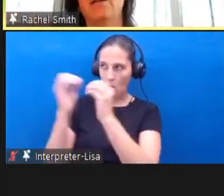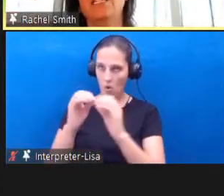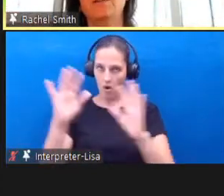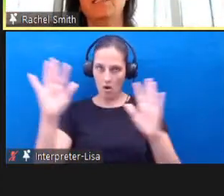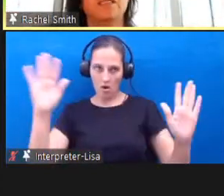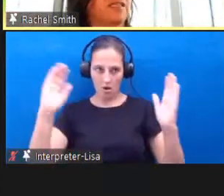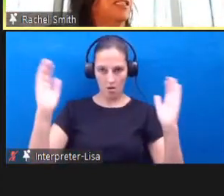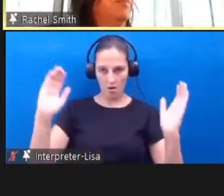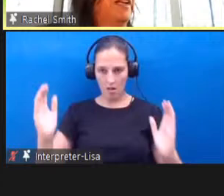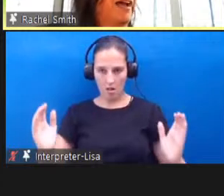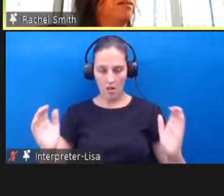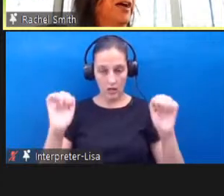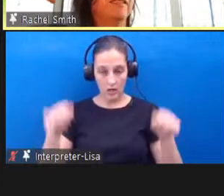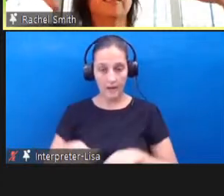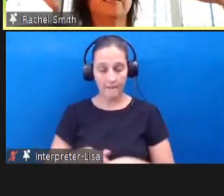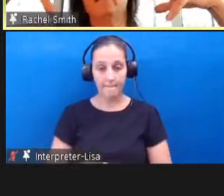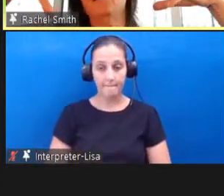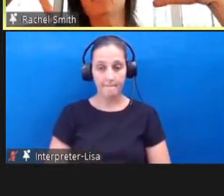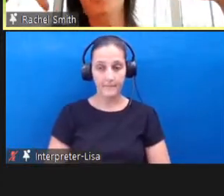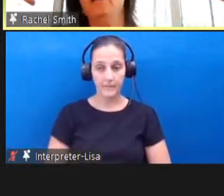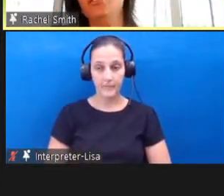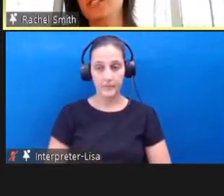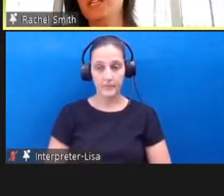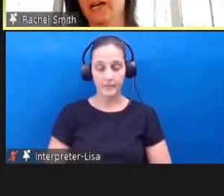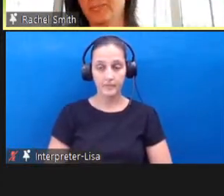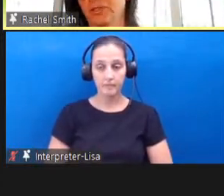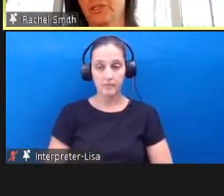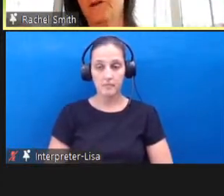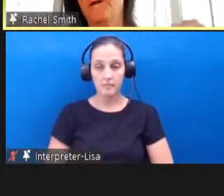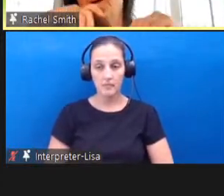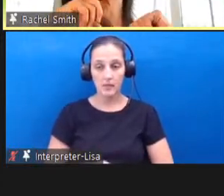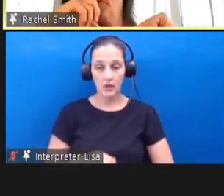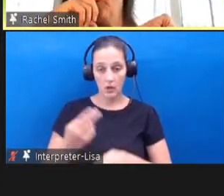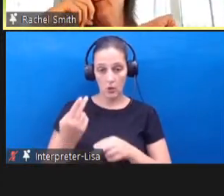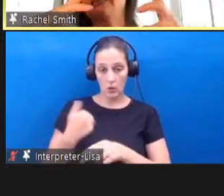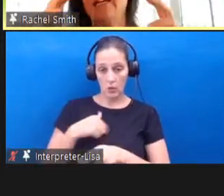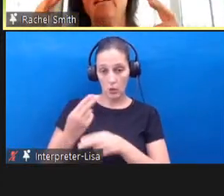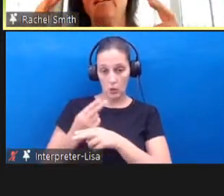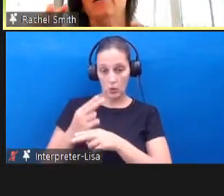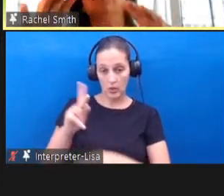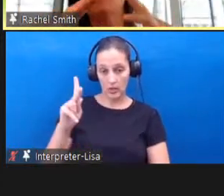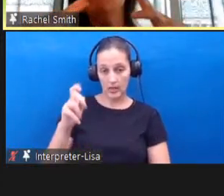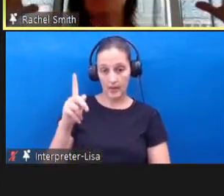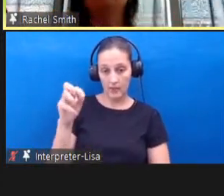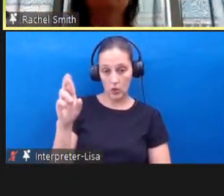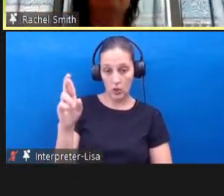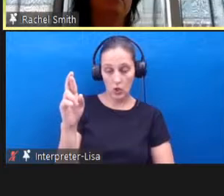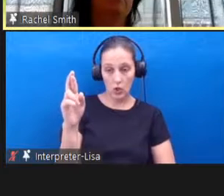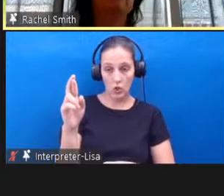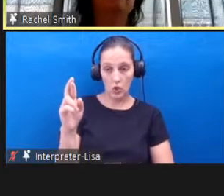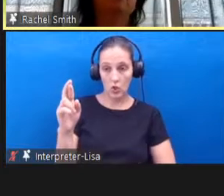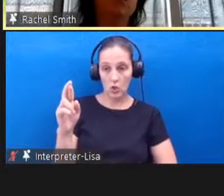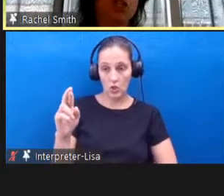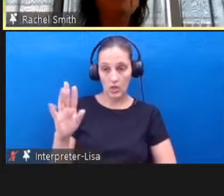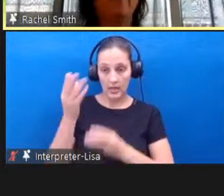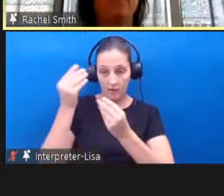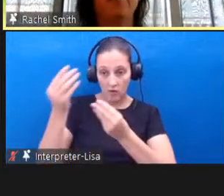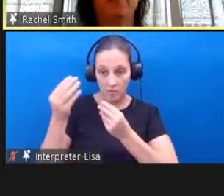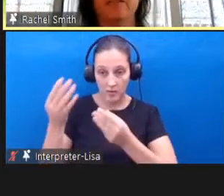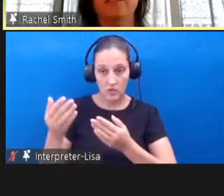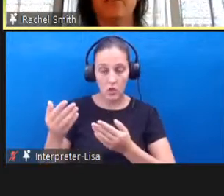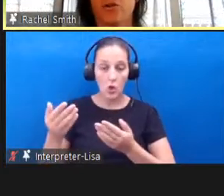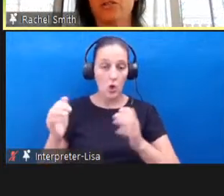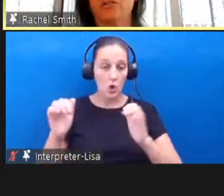think it's been analyzed that with using Kepler data that we probably have we could